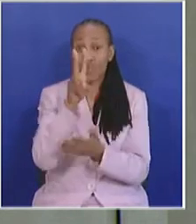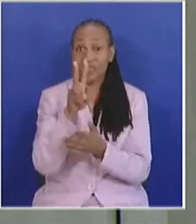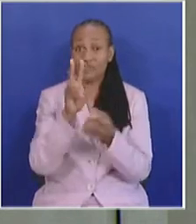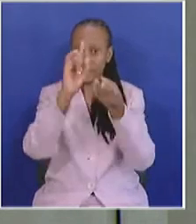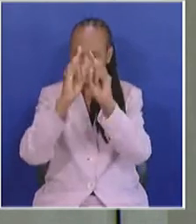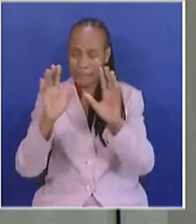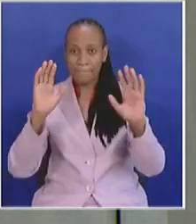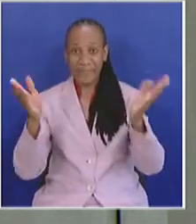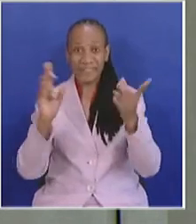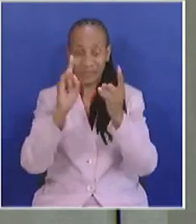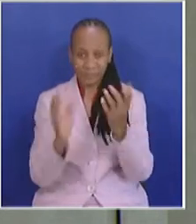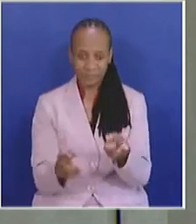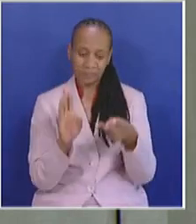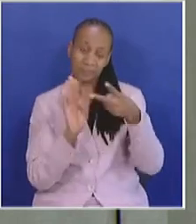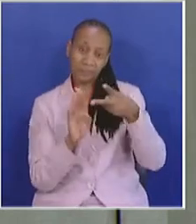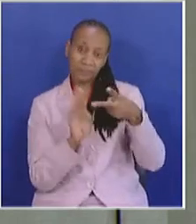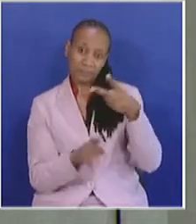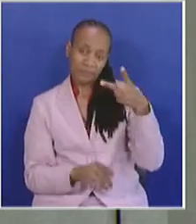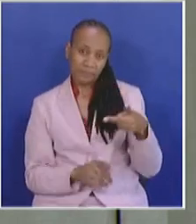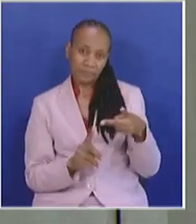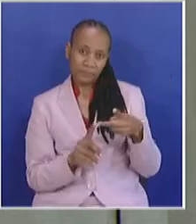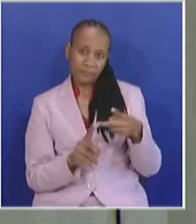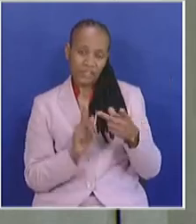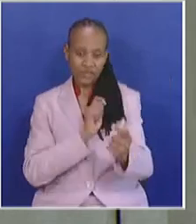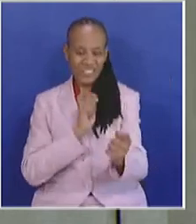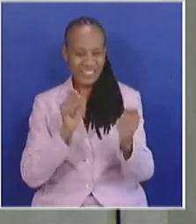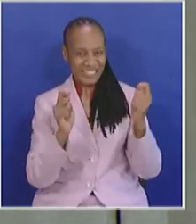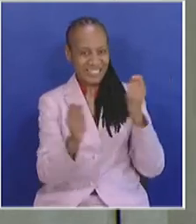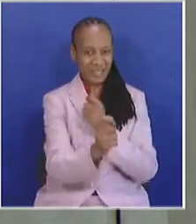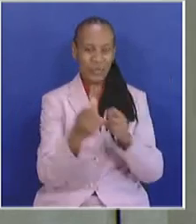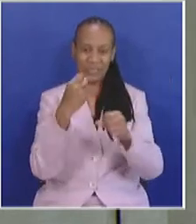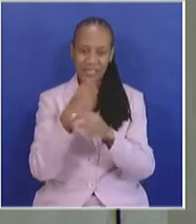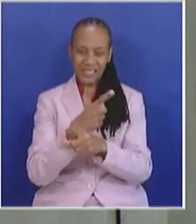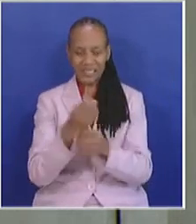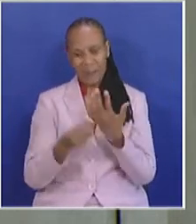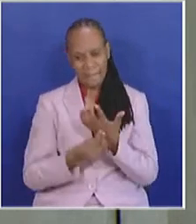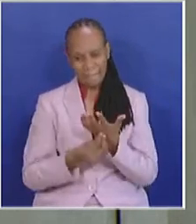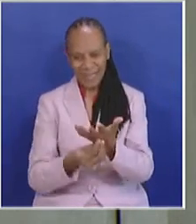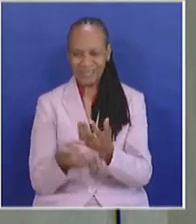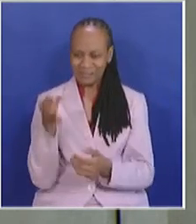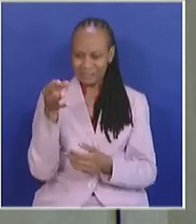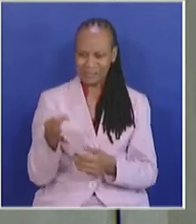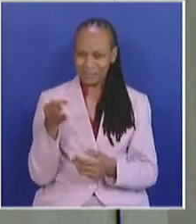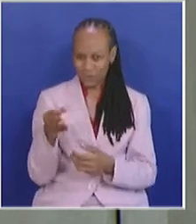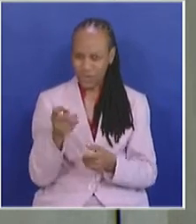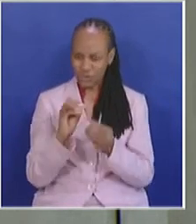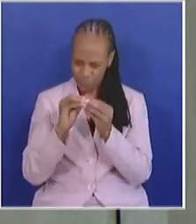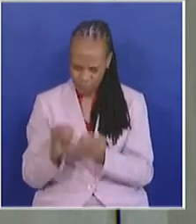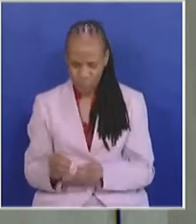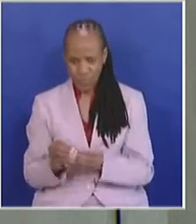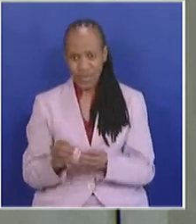the accelerated modal upgrading to transform the bus, taxi, and rail fleet in the short to medium